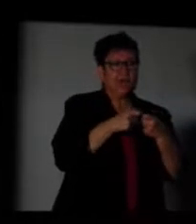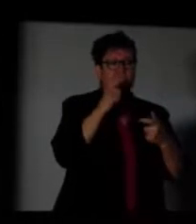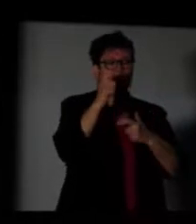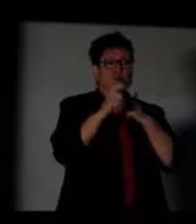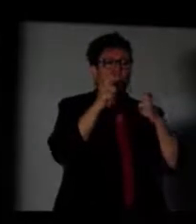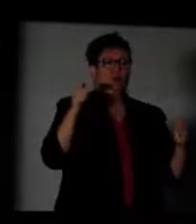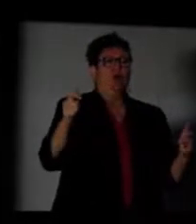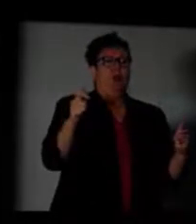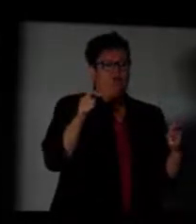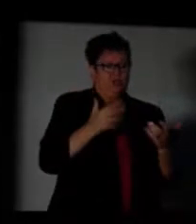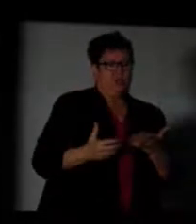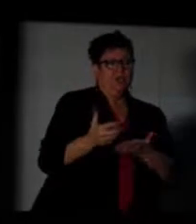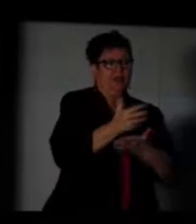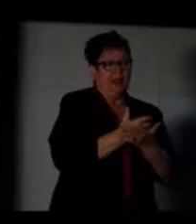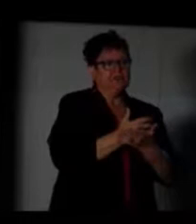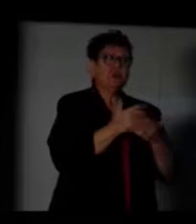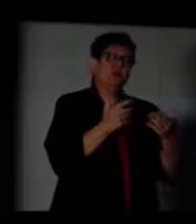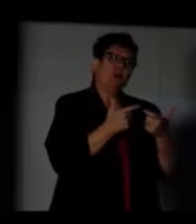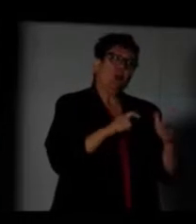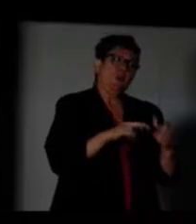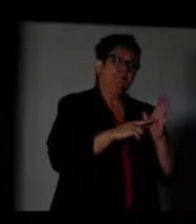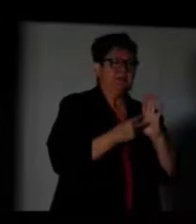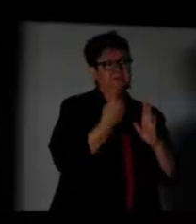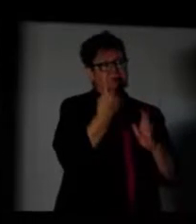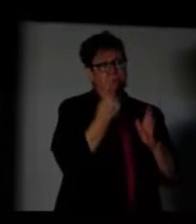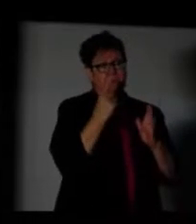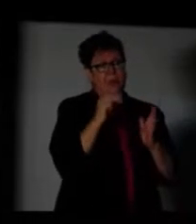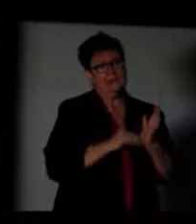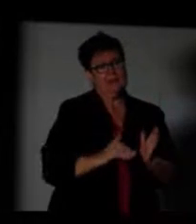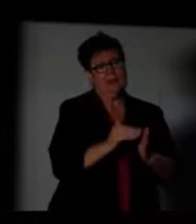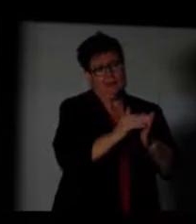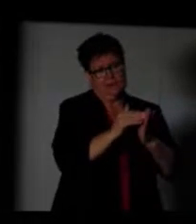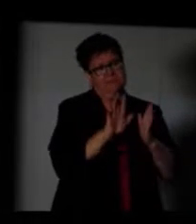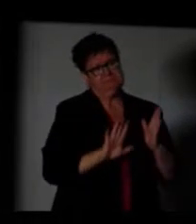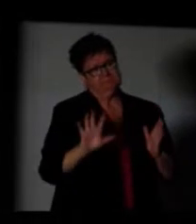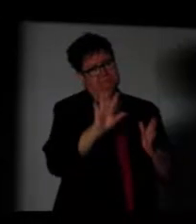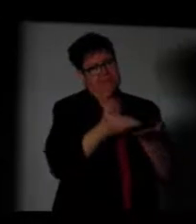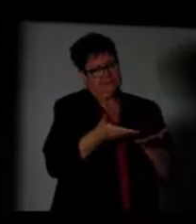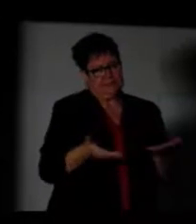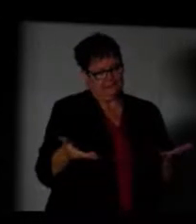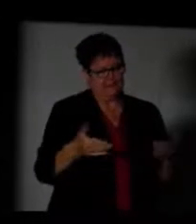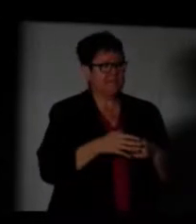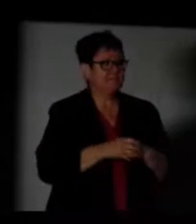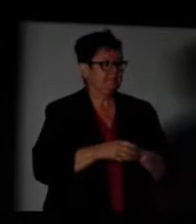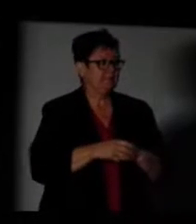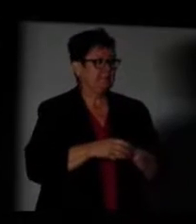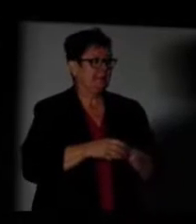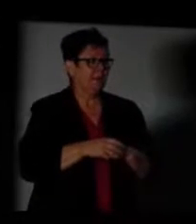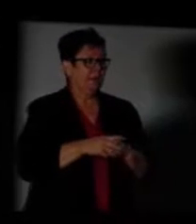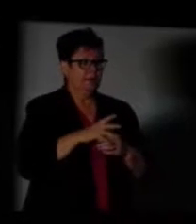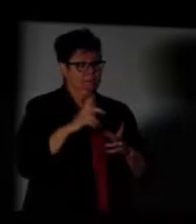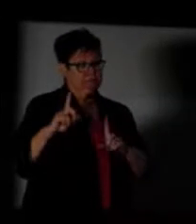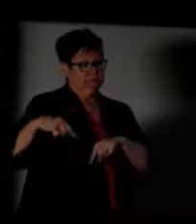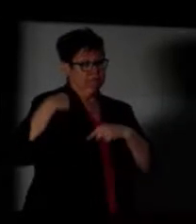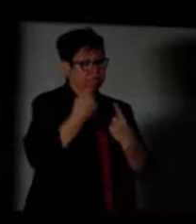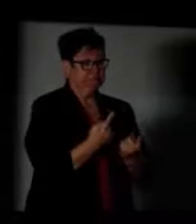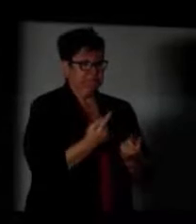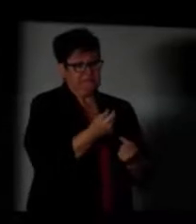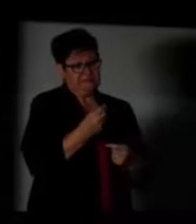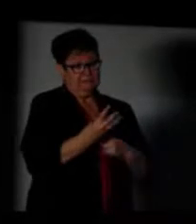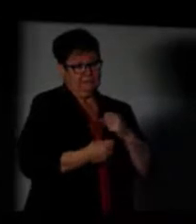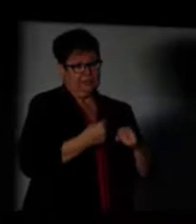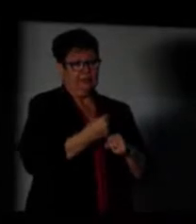means a million or so specimens. So that's what we've been doing in the last couple of